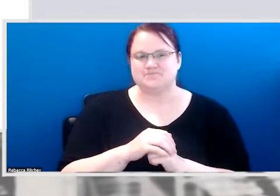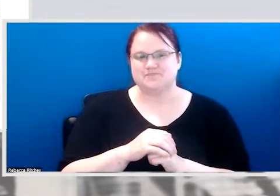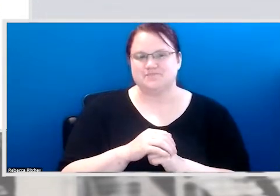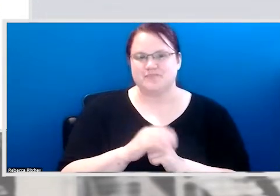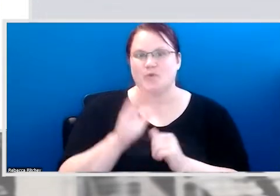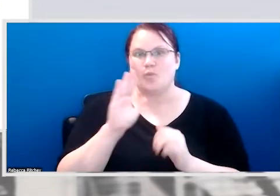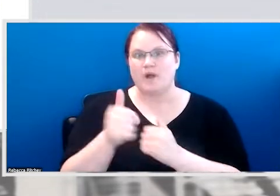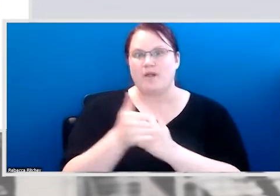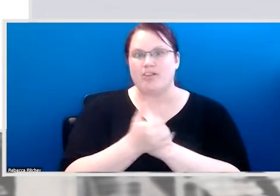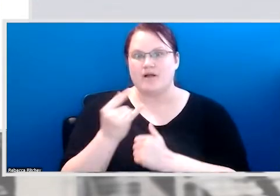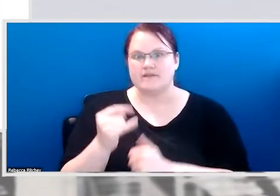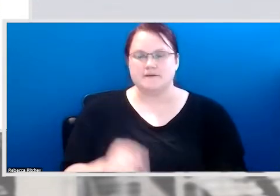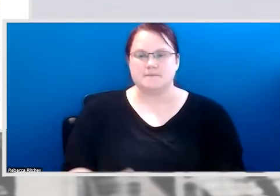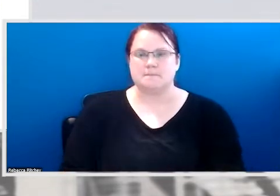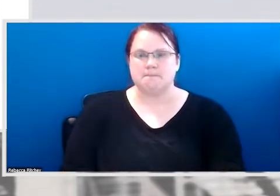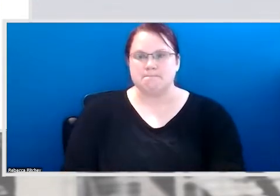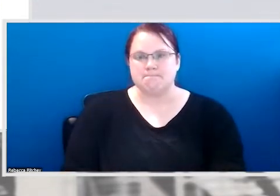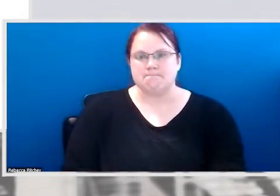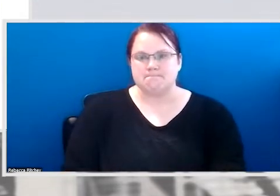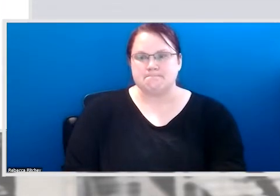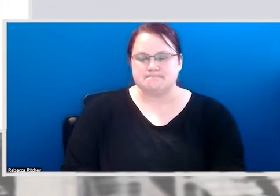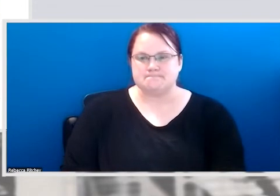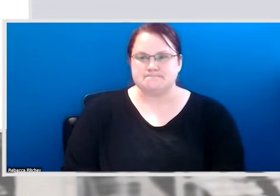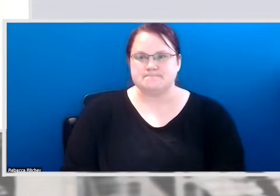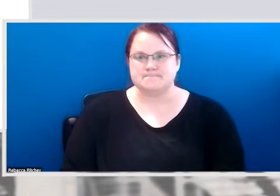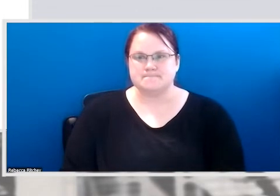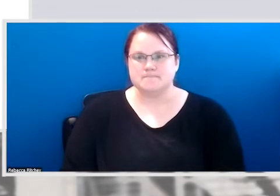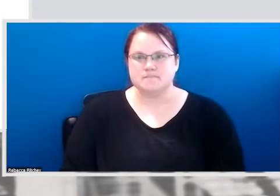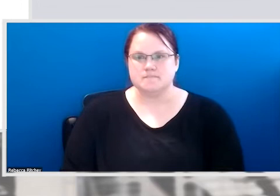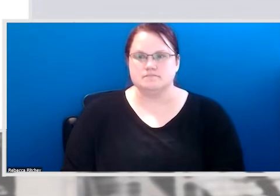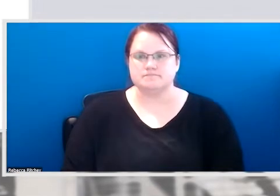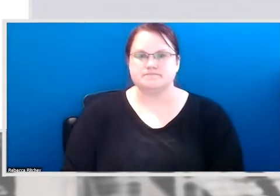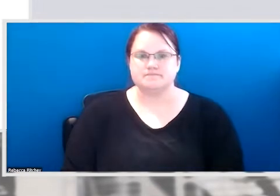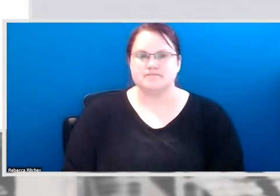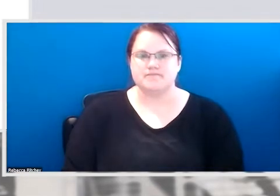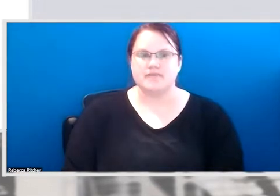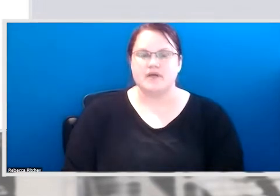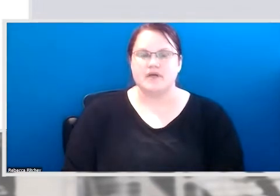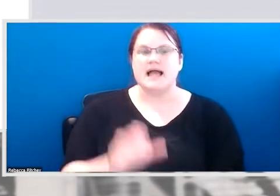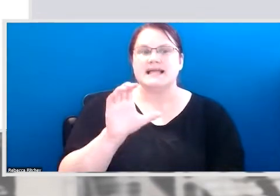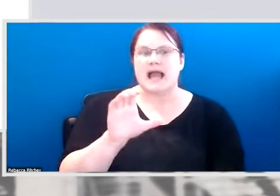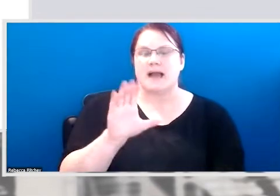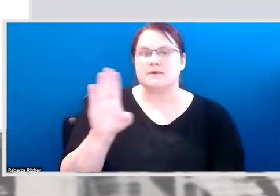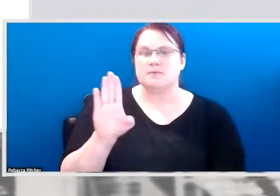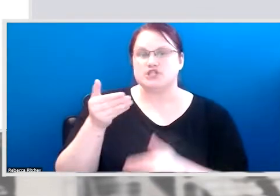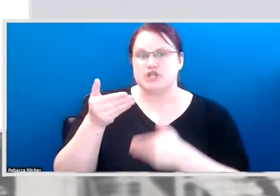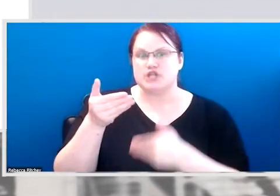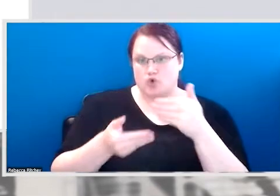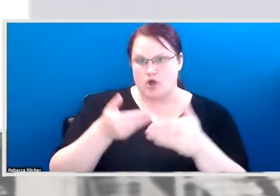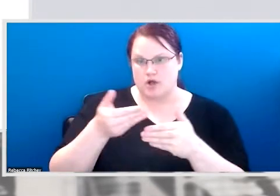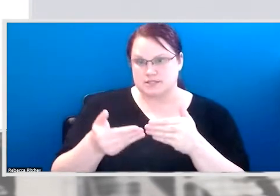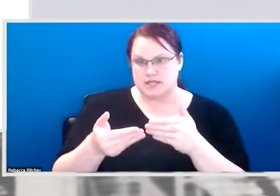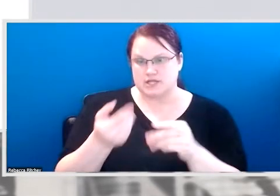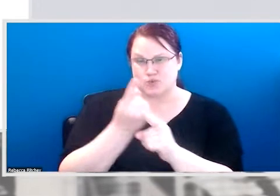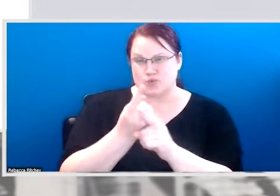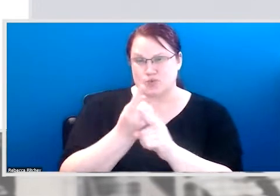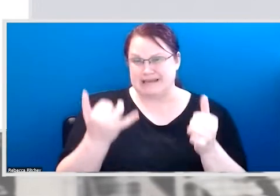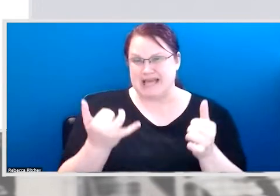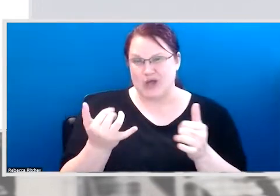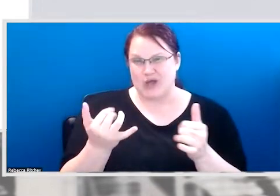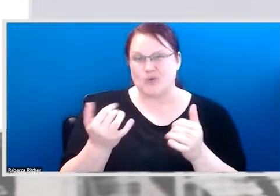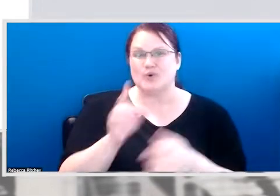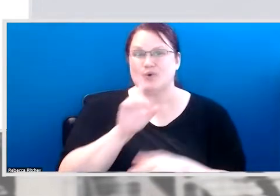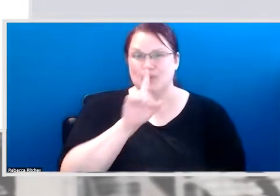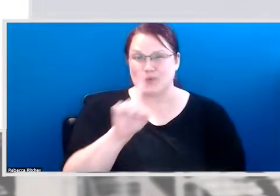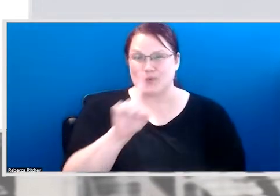views in the city, in my opinion. In terms of the capital budget process, we're actually kind of smack dab in the beginning of it